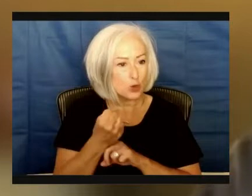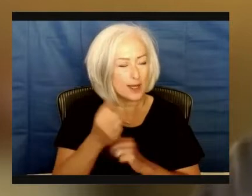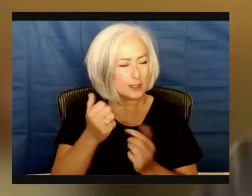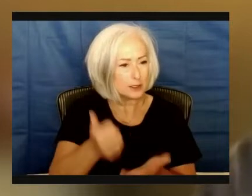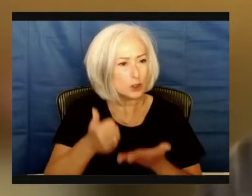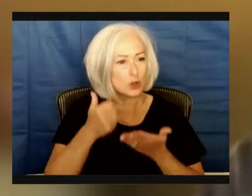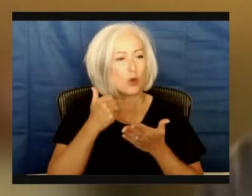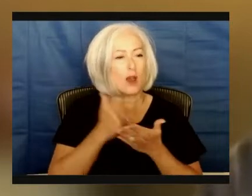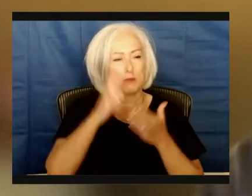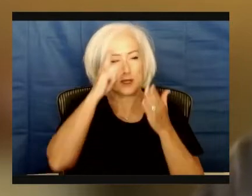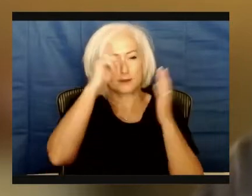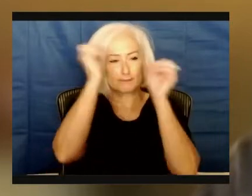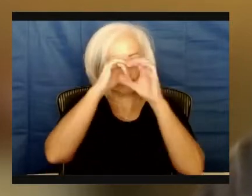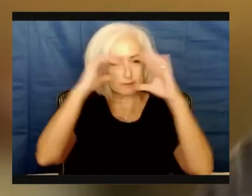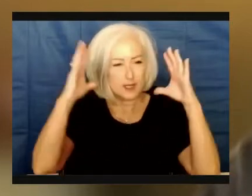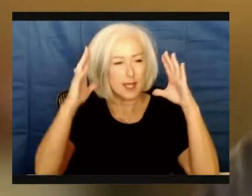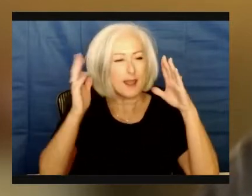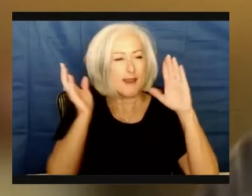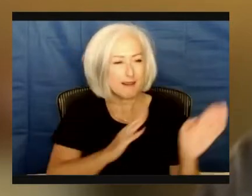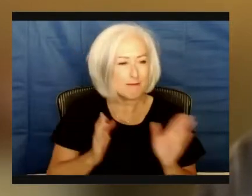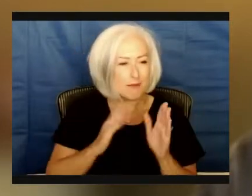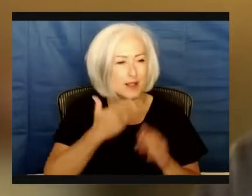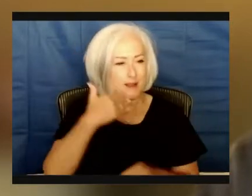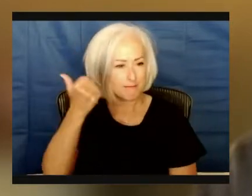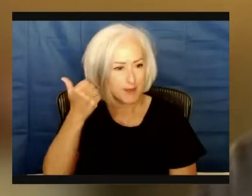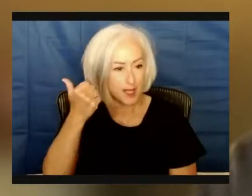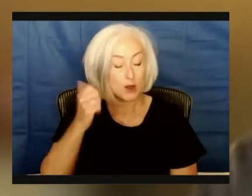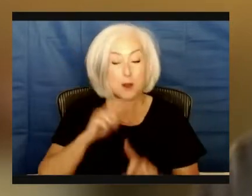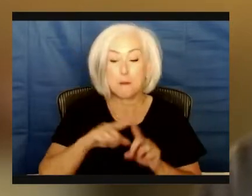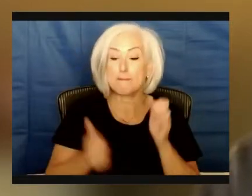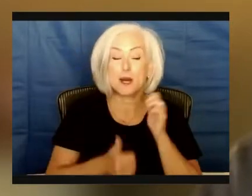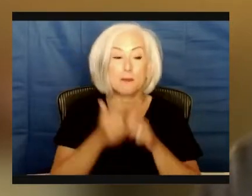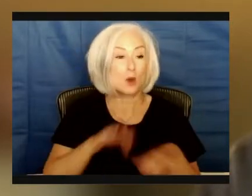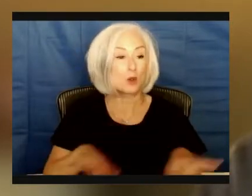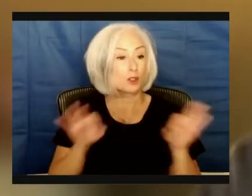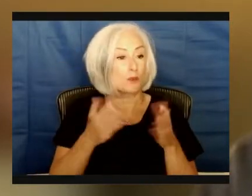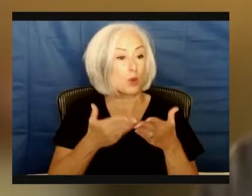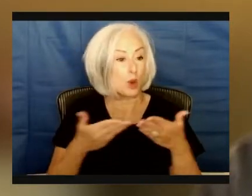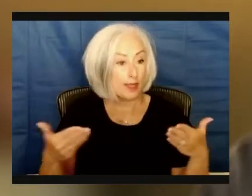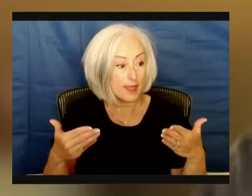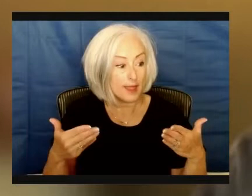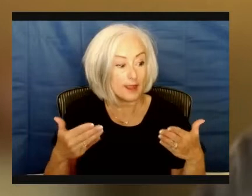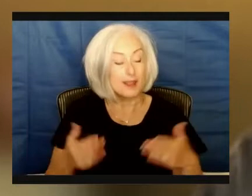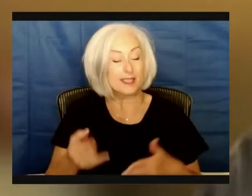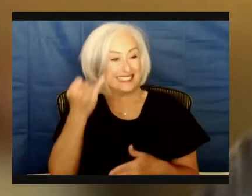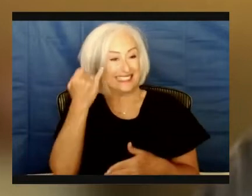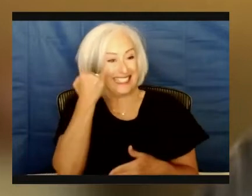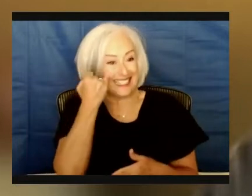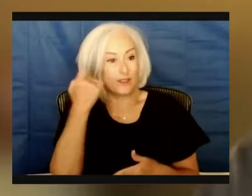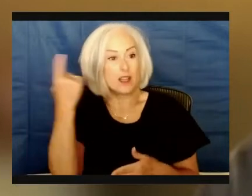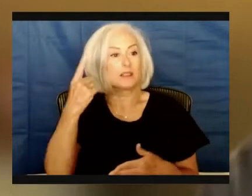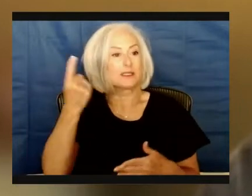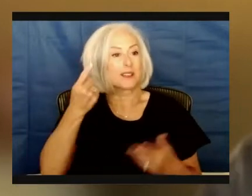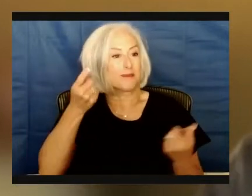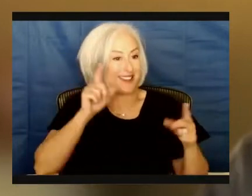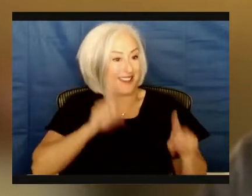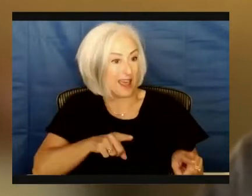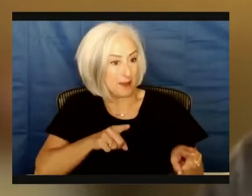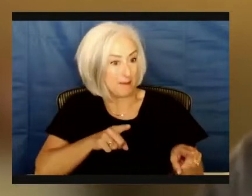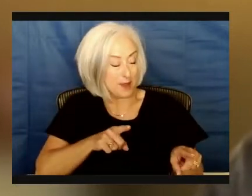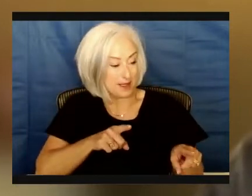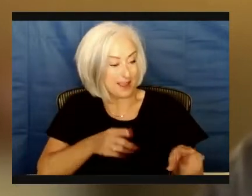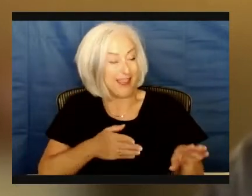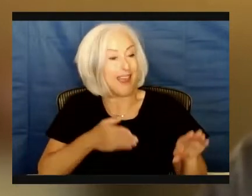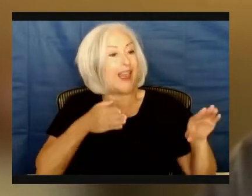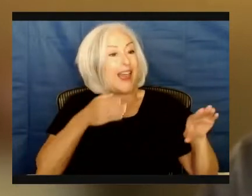get better and to plan better. But one of the most important learnings that we can take out of anything is when something happens, the debrief process and learning what